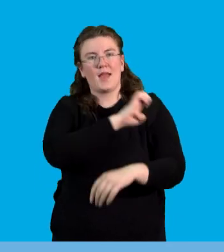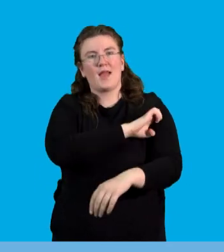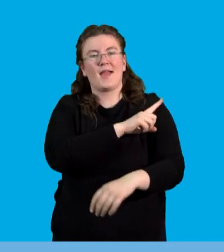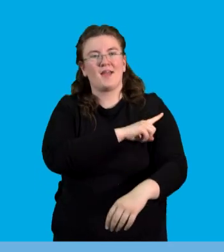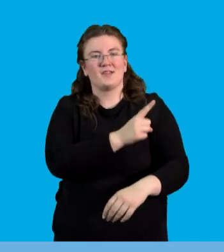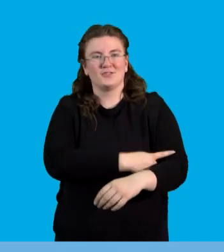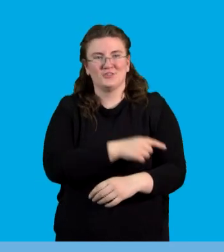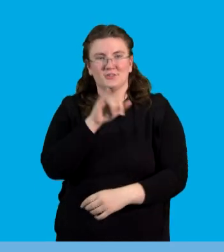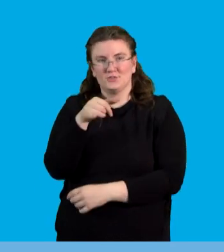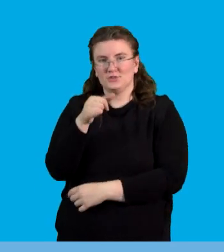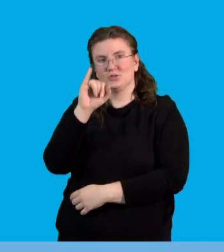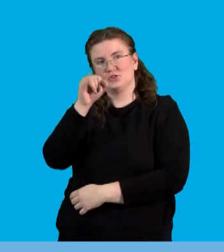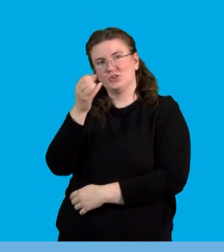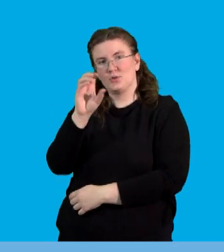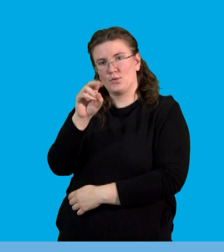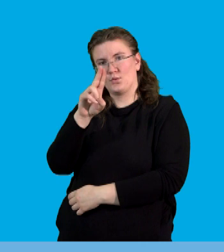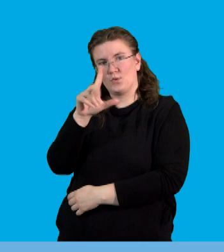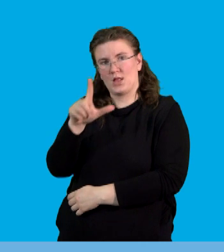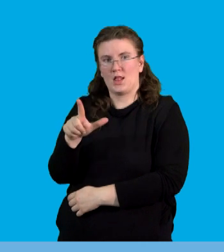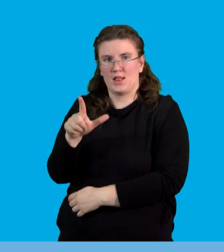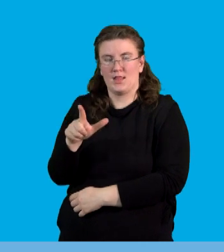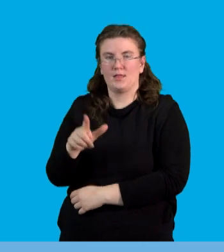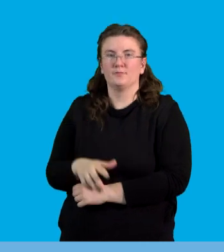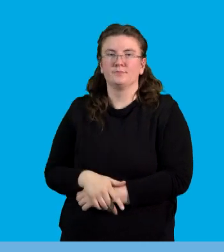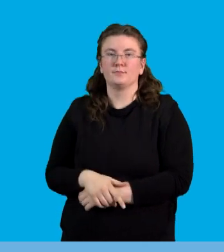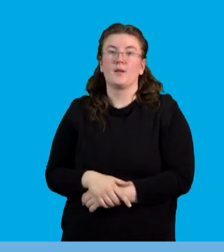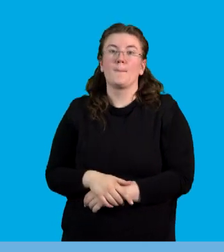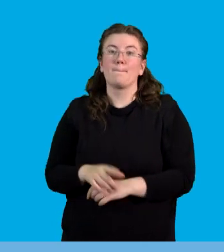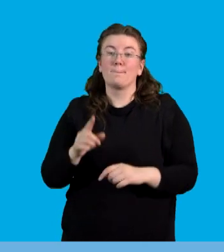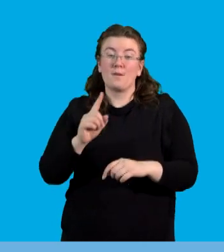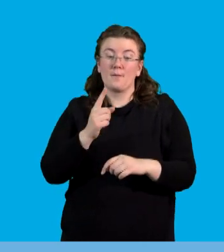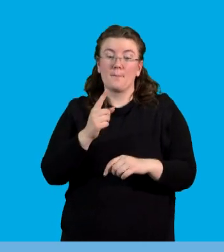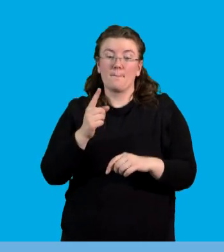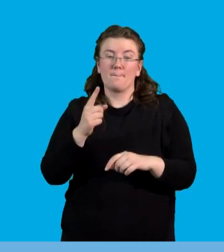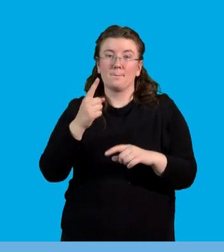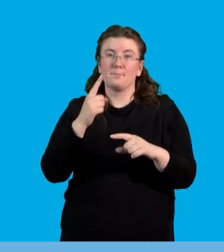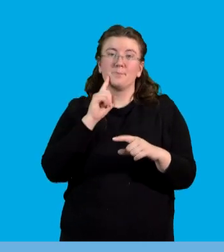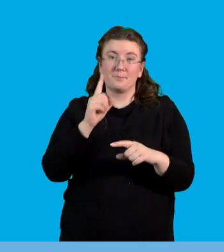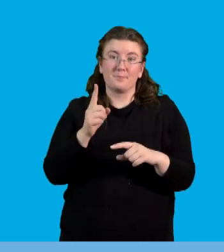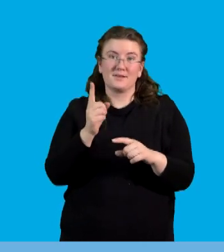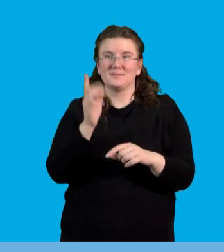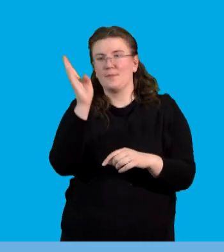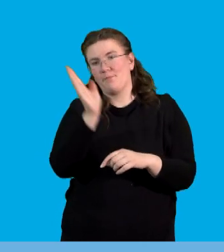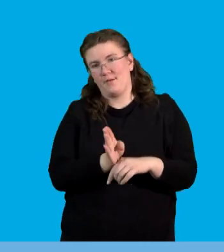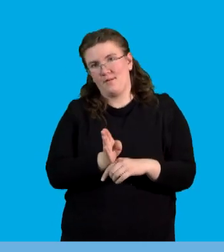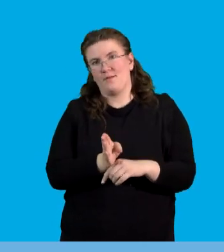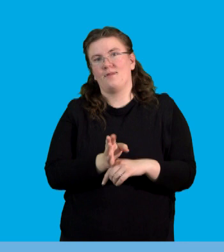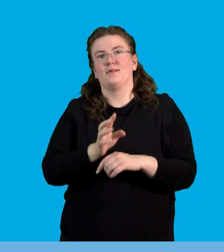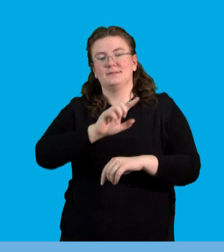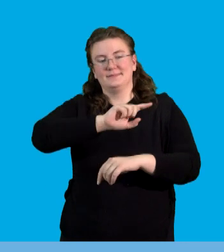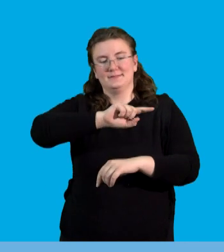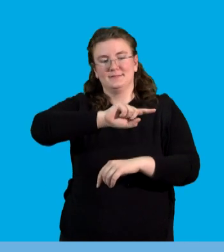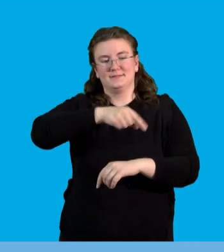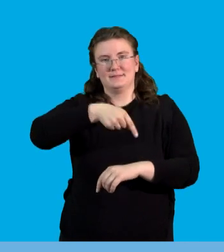work done per second. So 1 watt is equal to 1 joule of energy transferred or is equal to work done